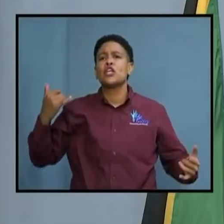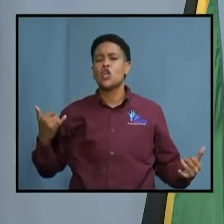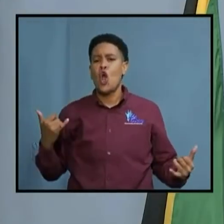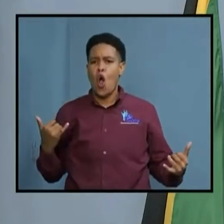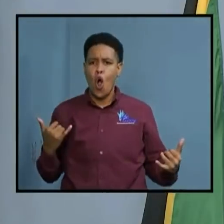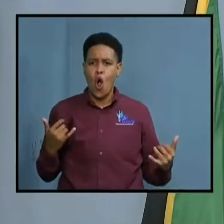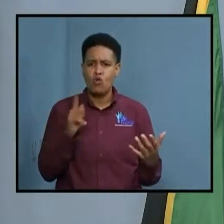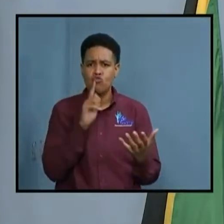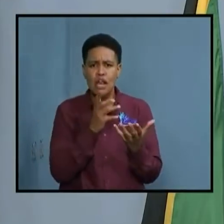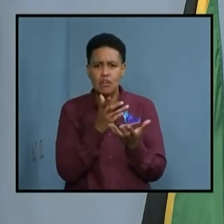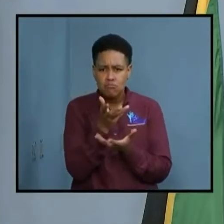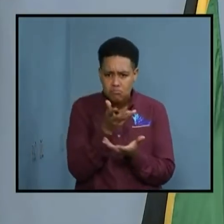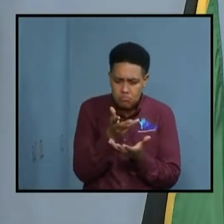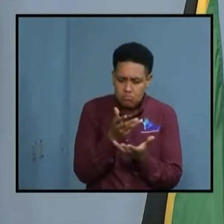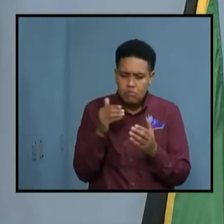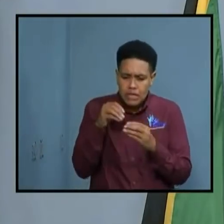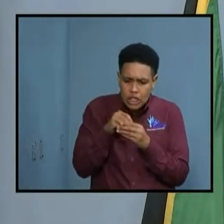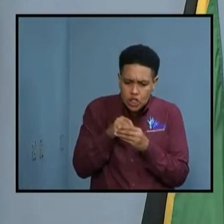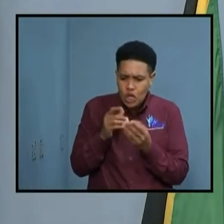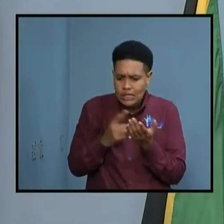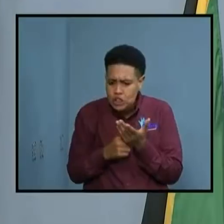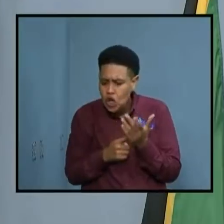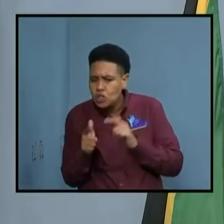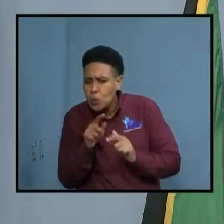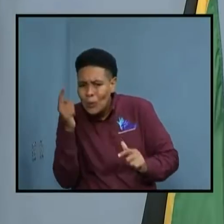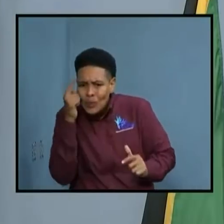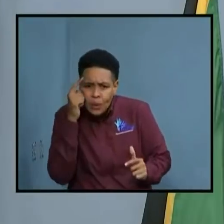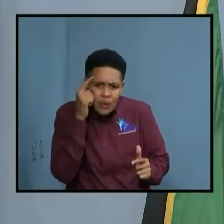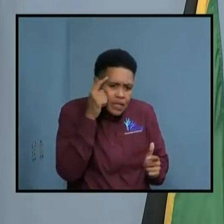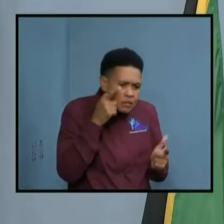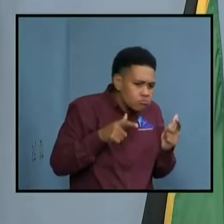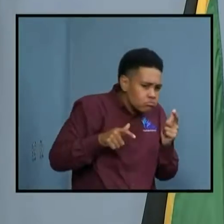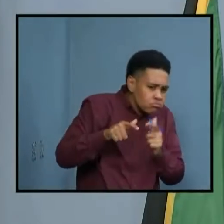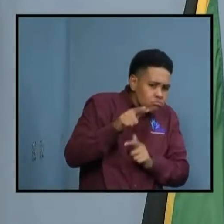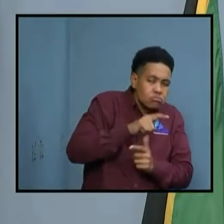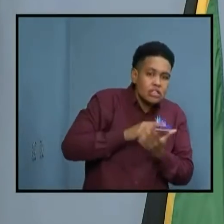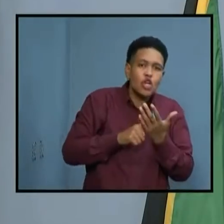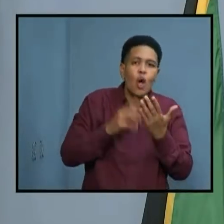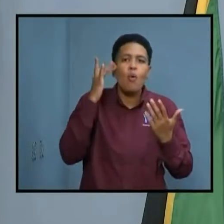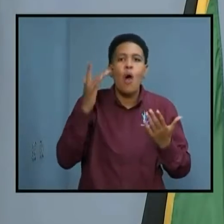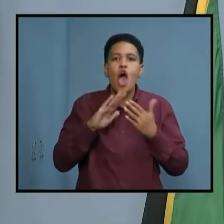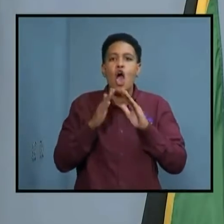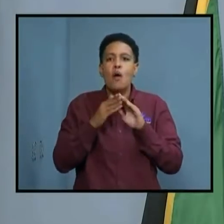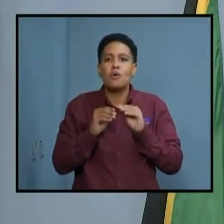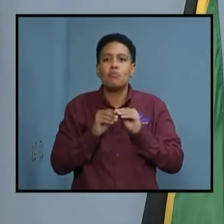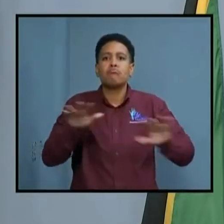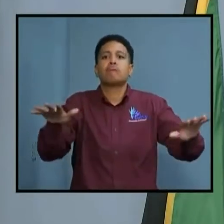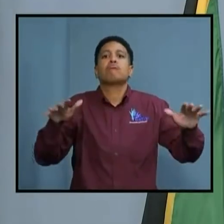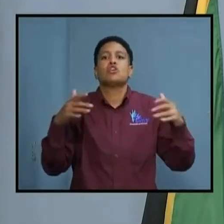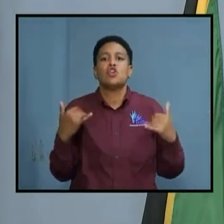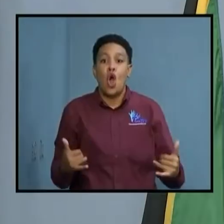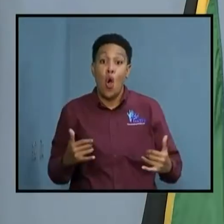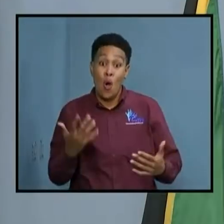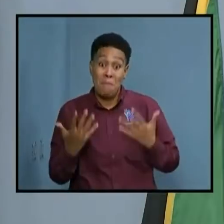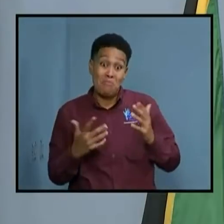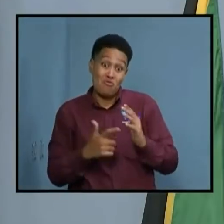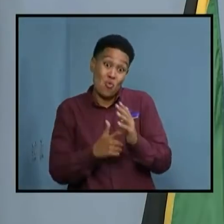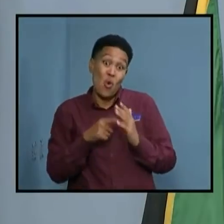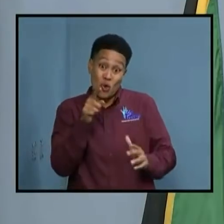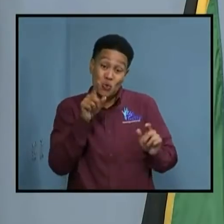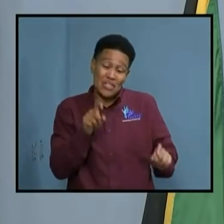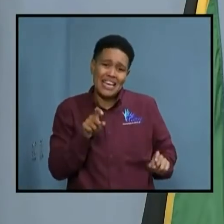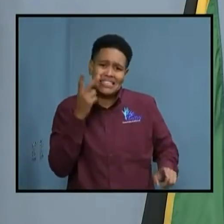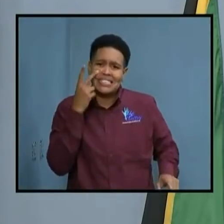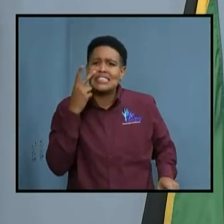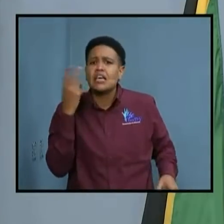a conversation internally going on, because you now have community transmission, and that may require you to test